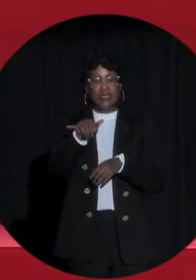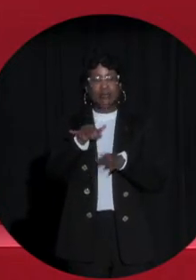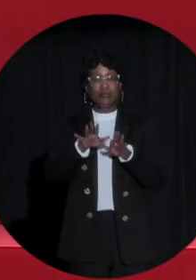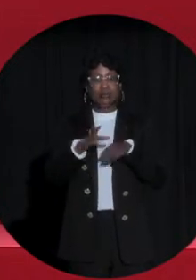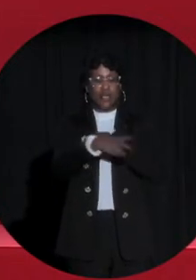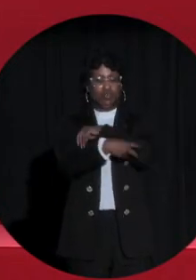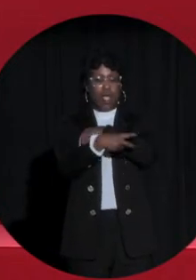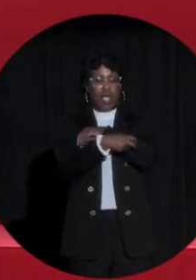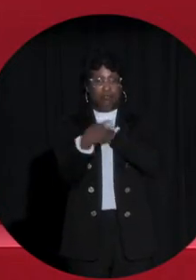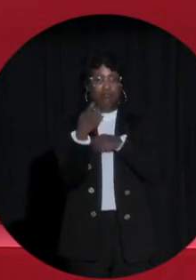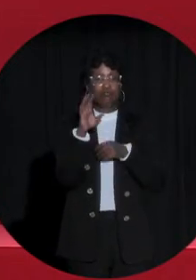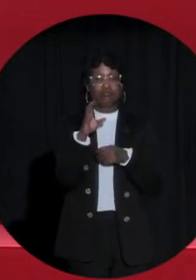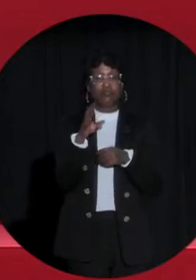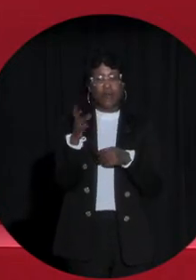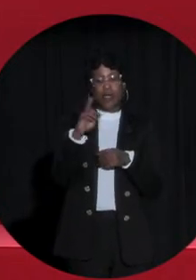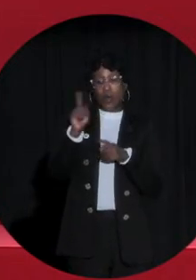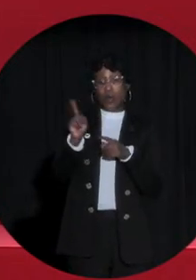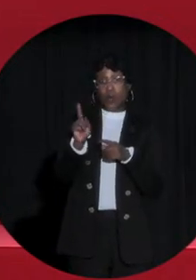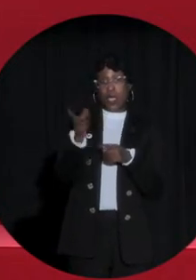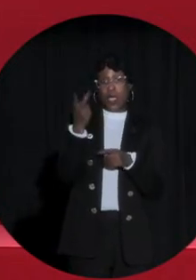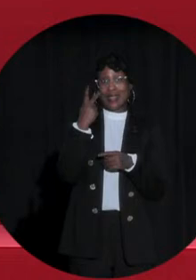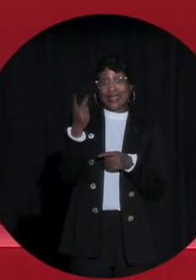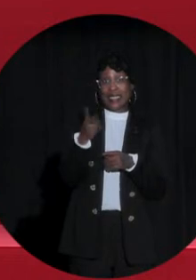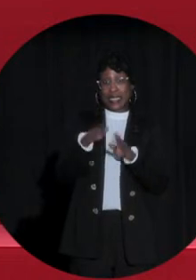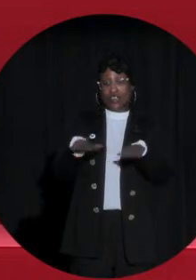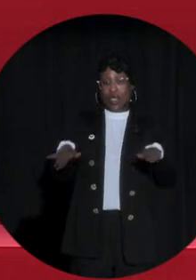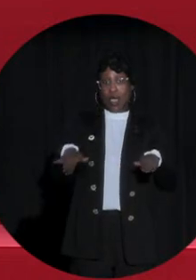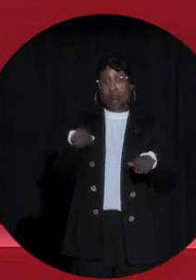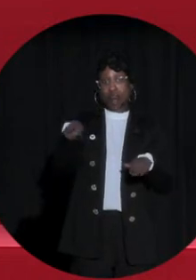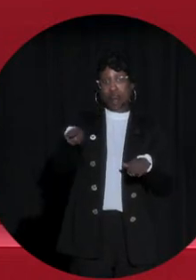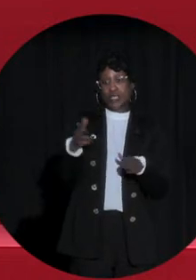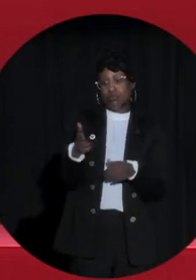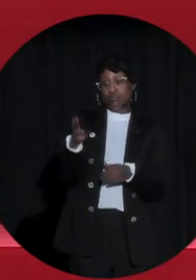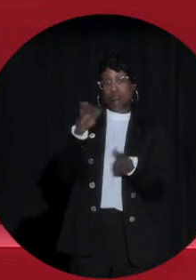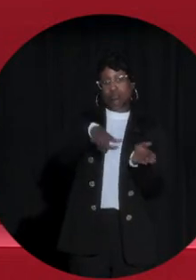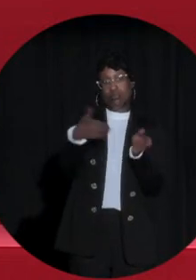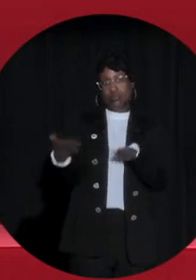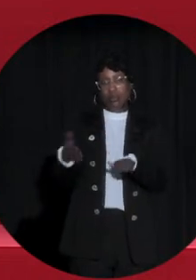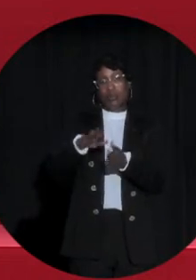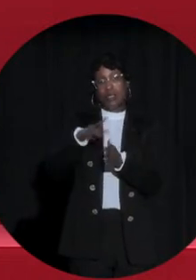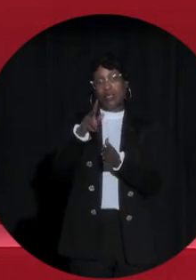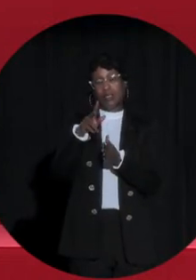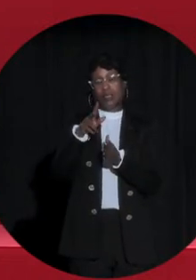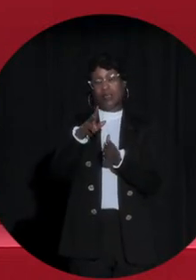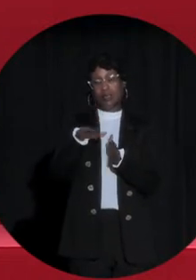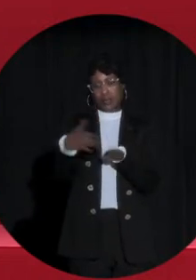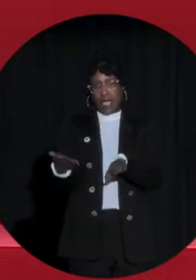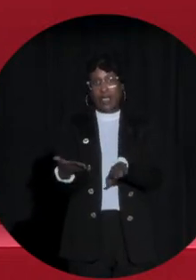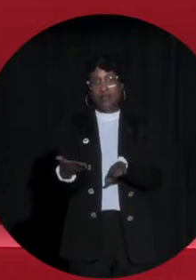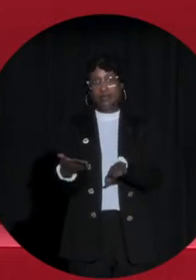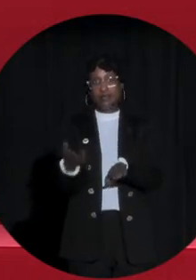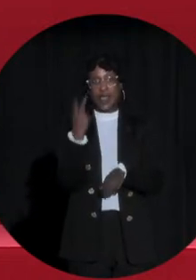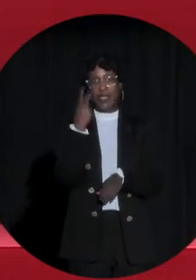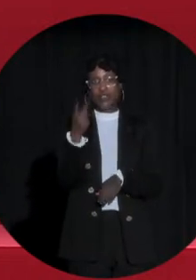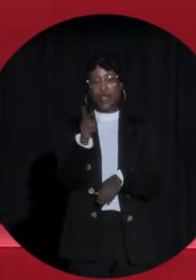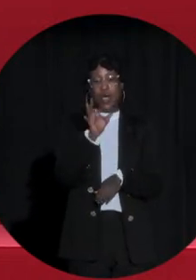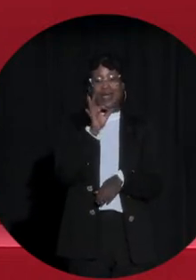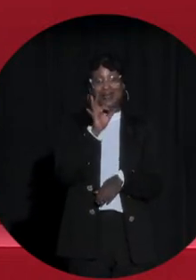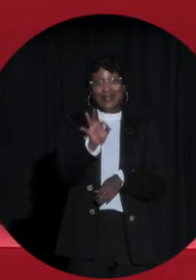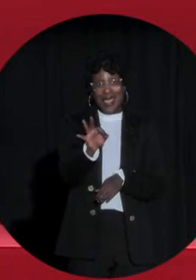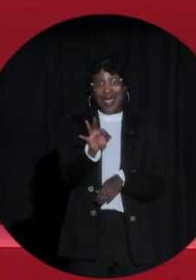summer. So we met Chief Aziz on the scene. I saw a 9-year-old little